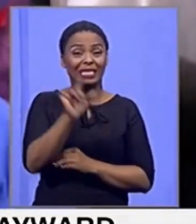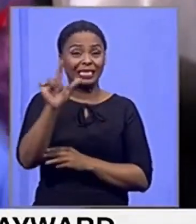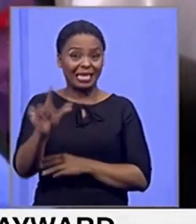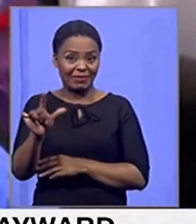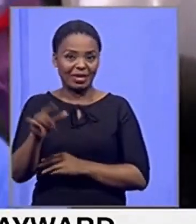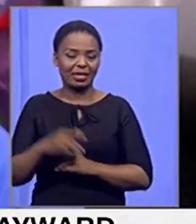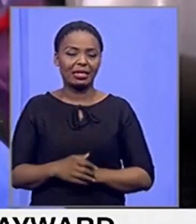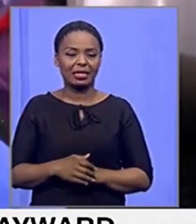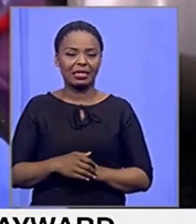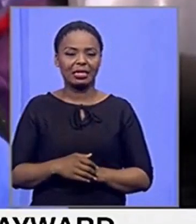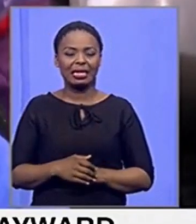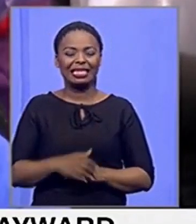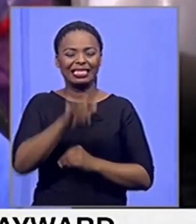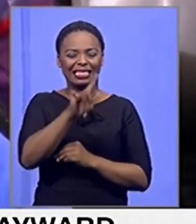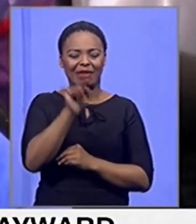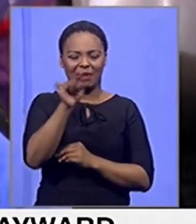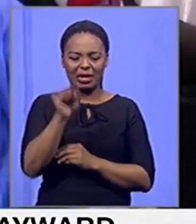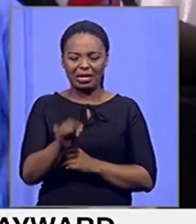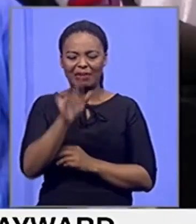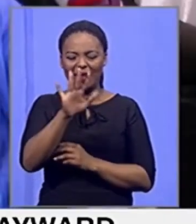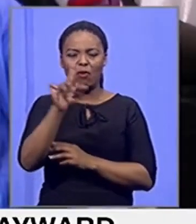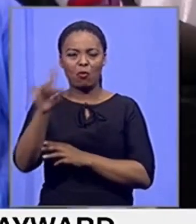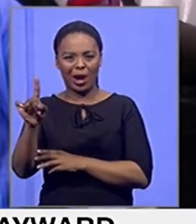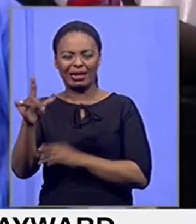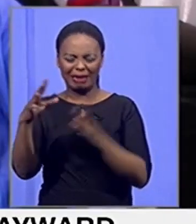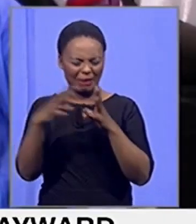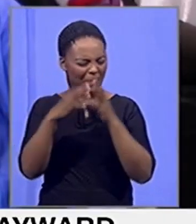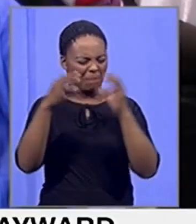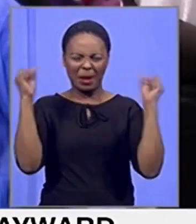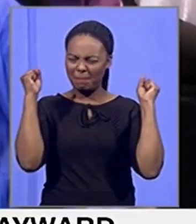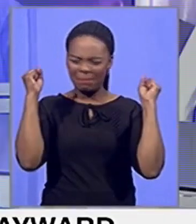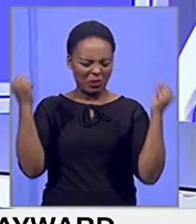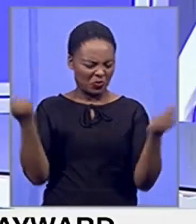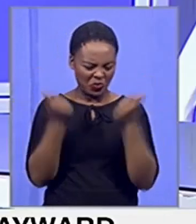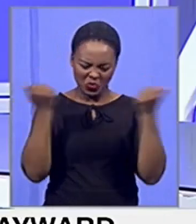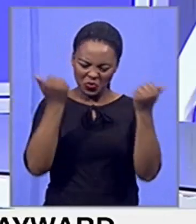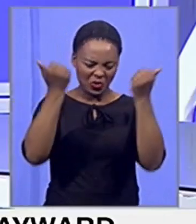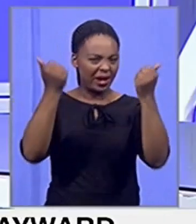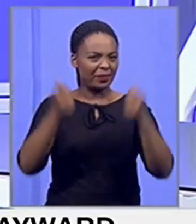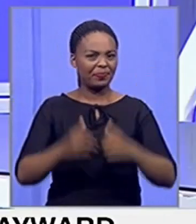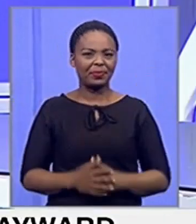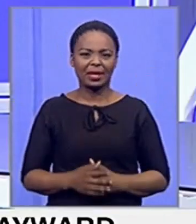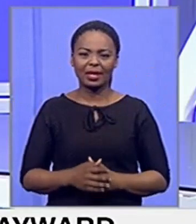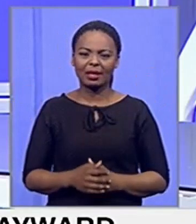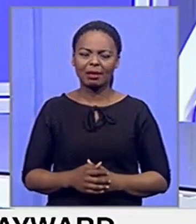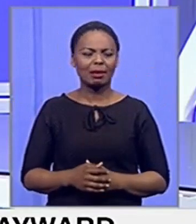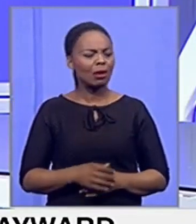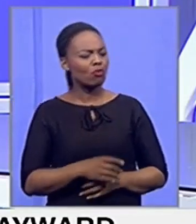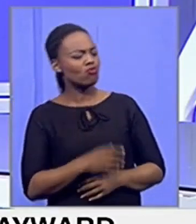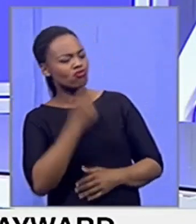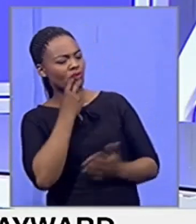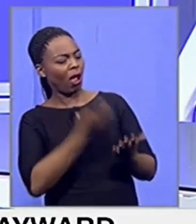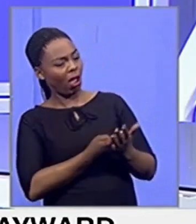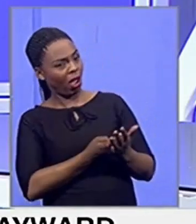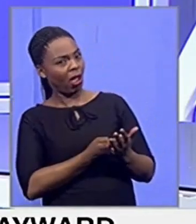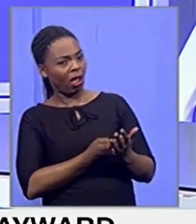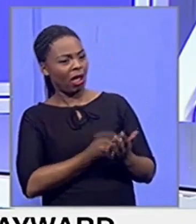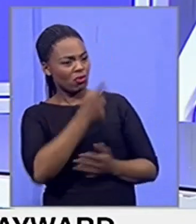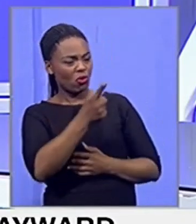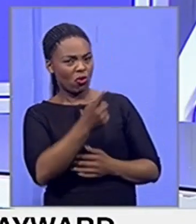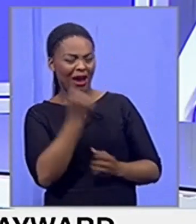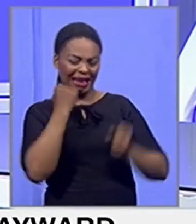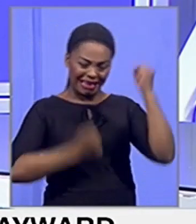longa 751. Sure. Jwale a go mpolelle ntate Mosehla o se o mathile di-comrades tse 10 bang ke sa fose